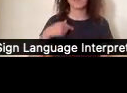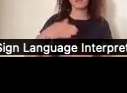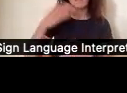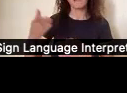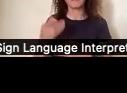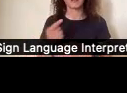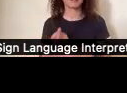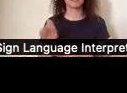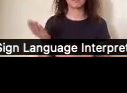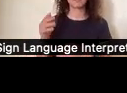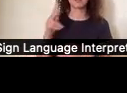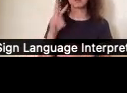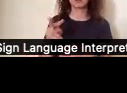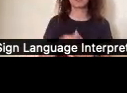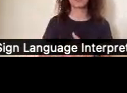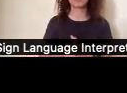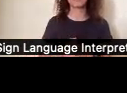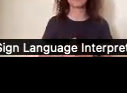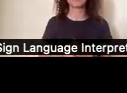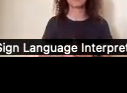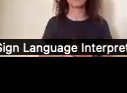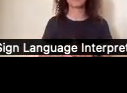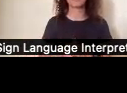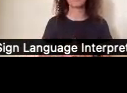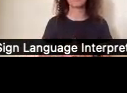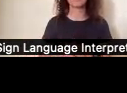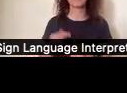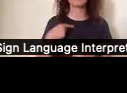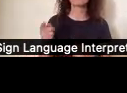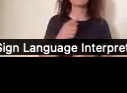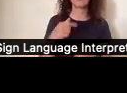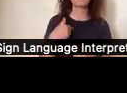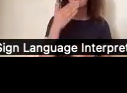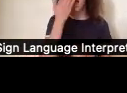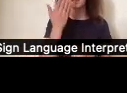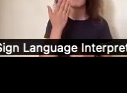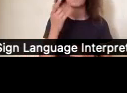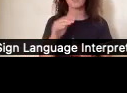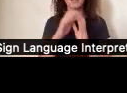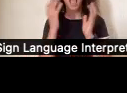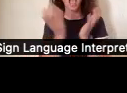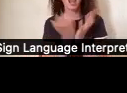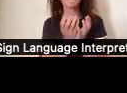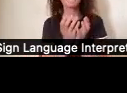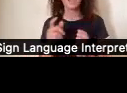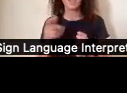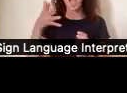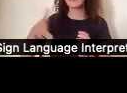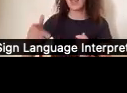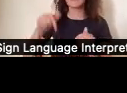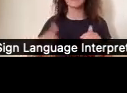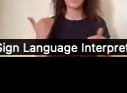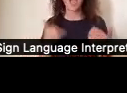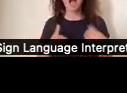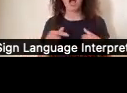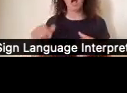As we say, we don't know the universe because we don't know how many children with disabilities in Syria who meet the 12